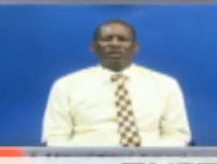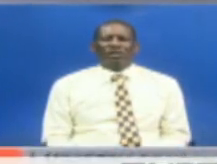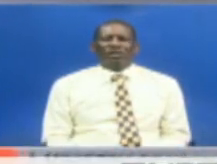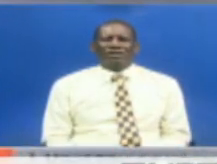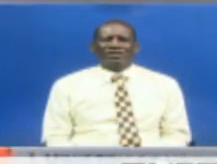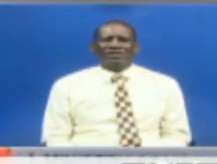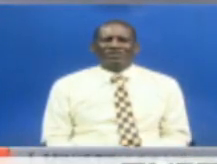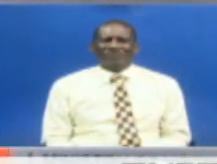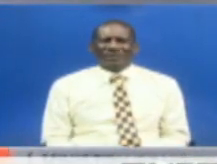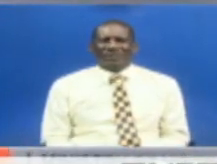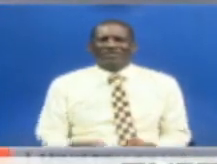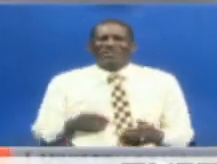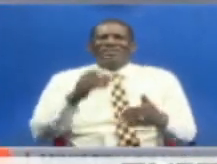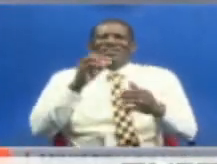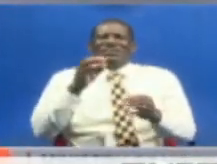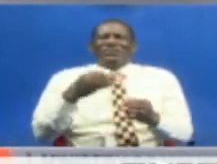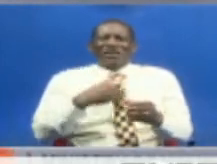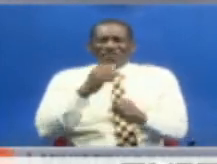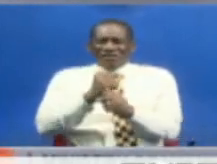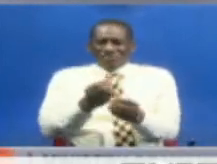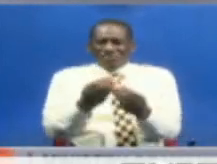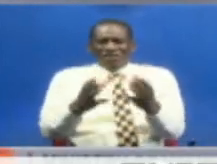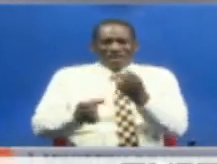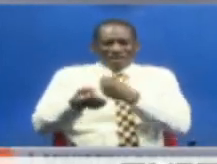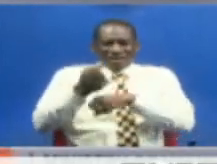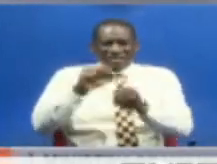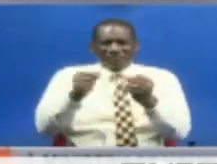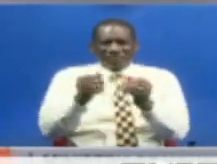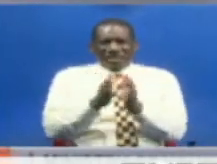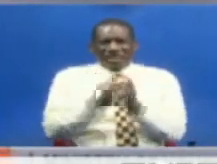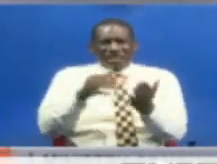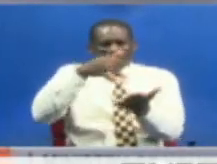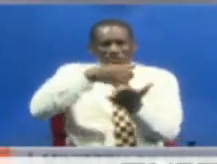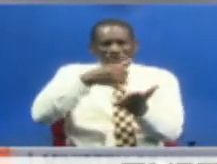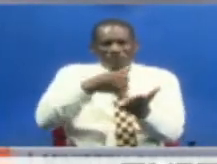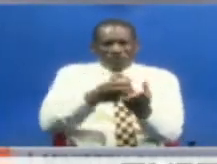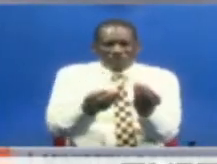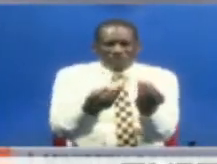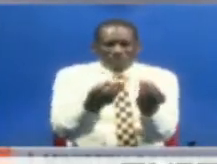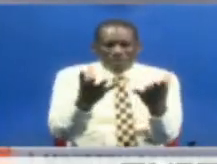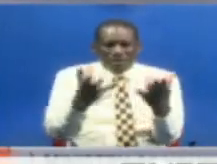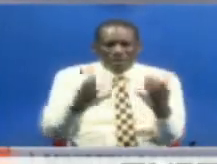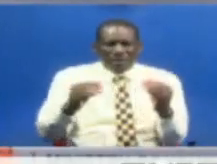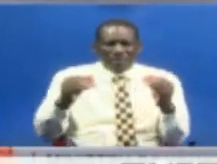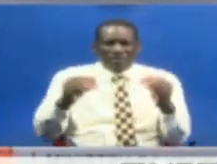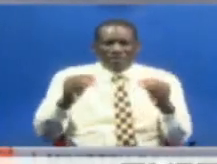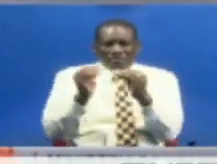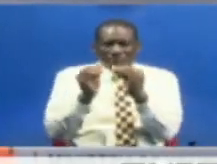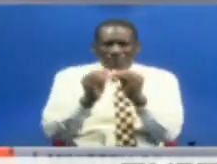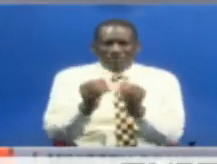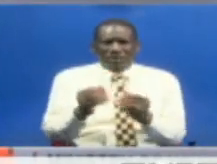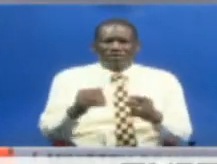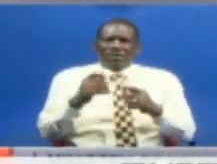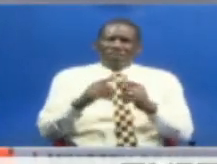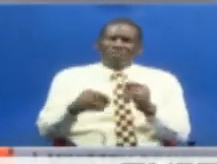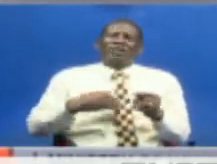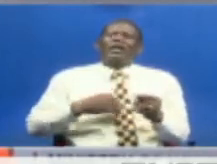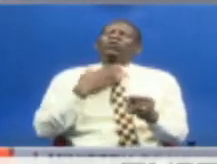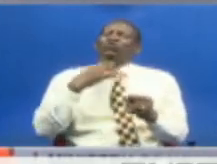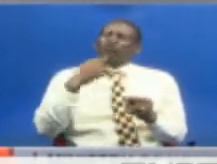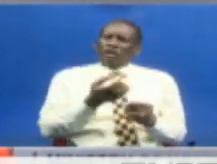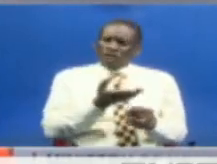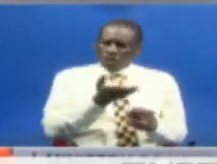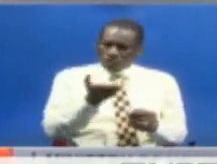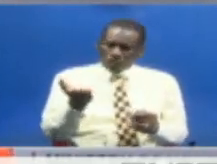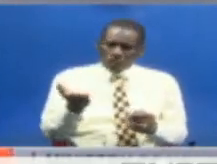I have done many activities. I've been involved in countless events. But I want to tell you